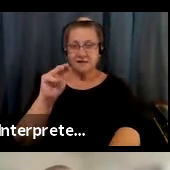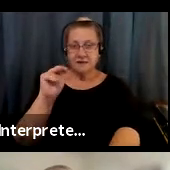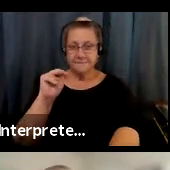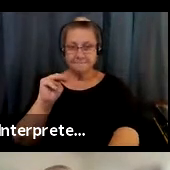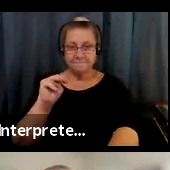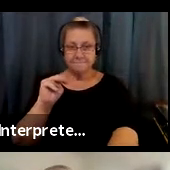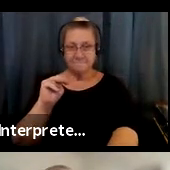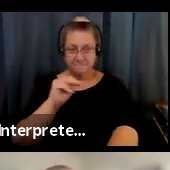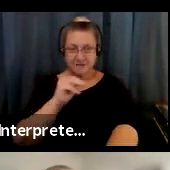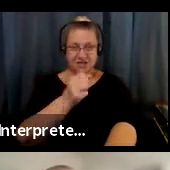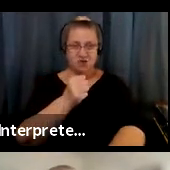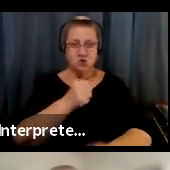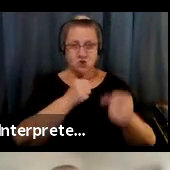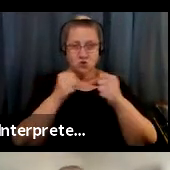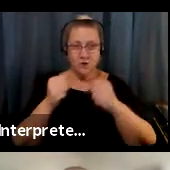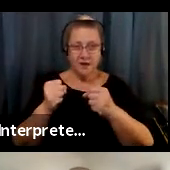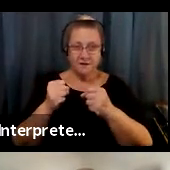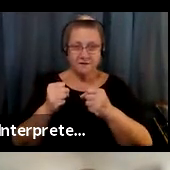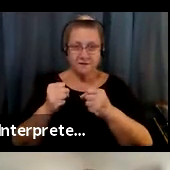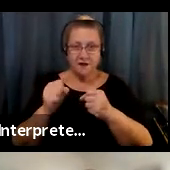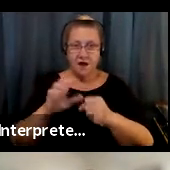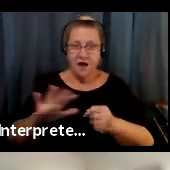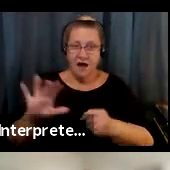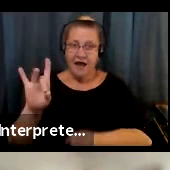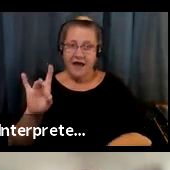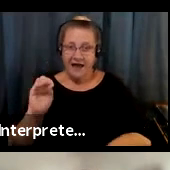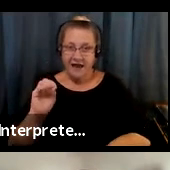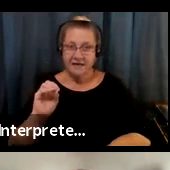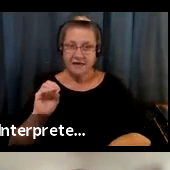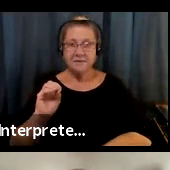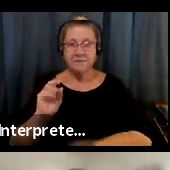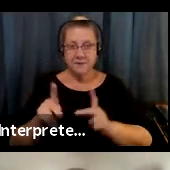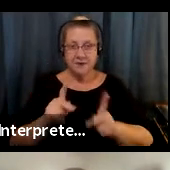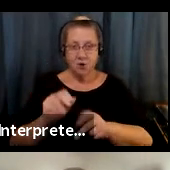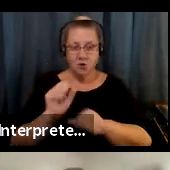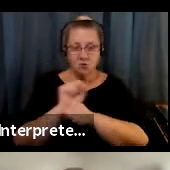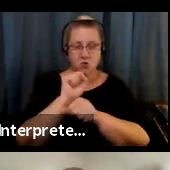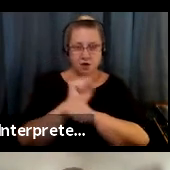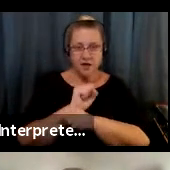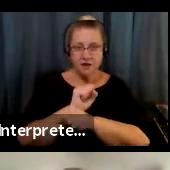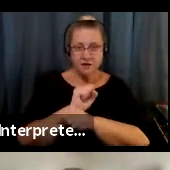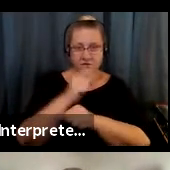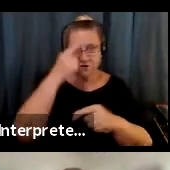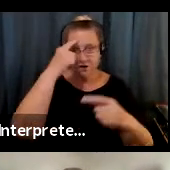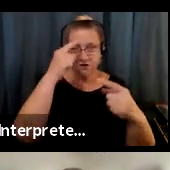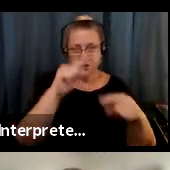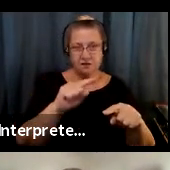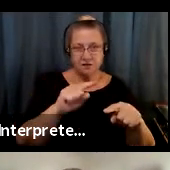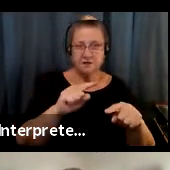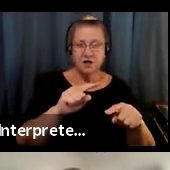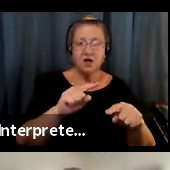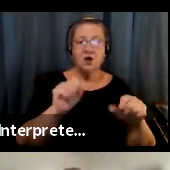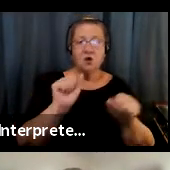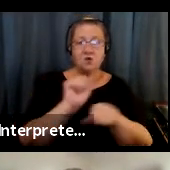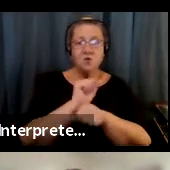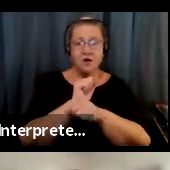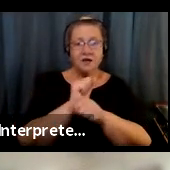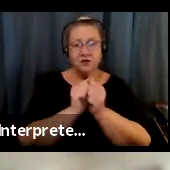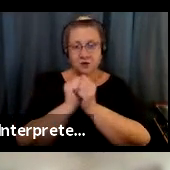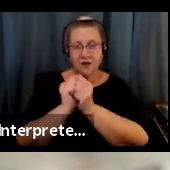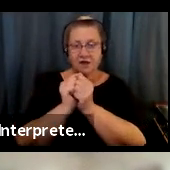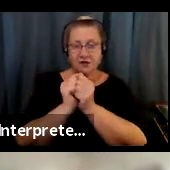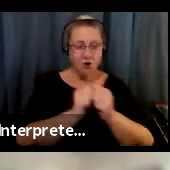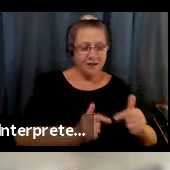widely diverse and deeply invested stakeholders working for consensus on nothing less than life and death. It was a difficult place